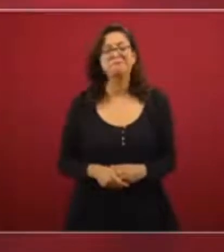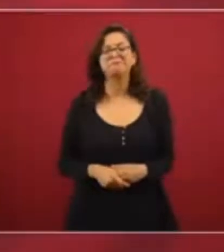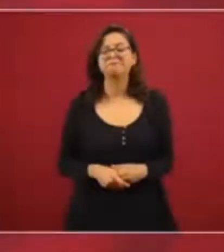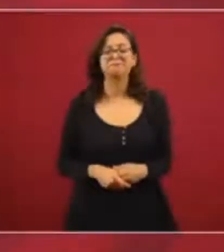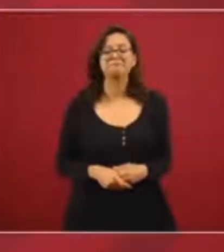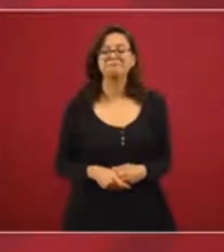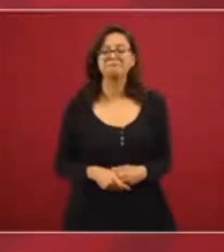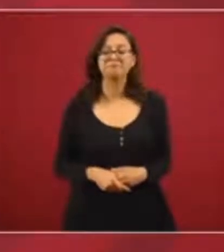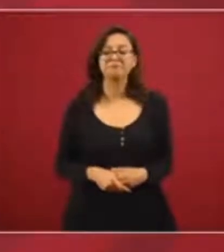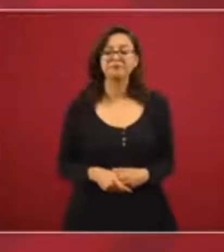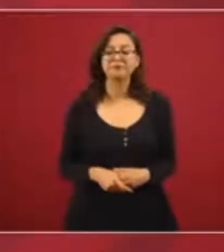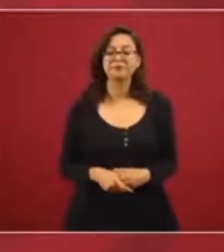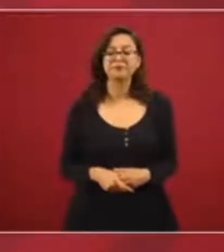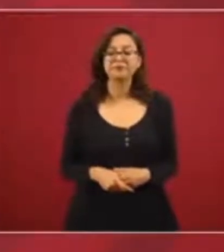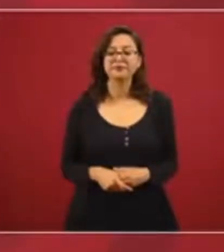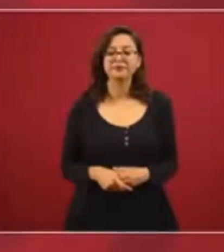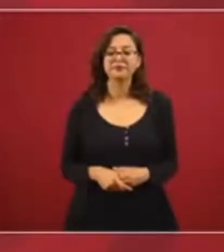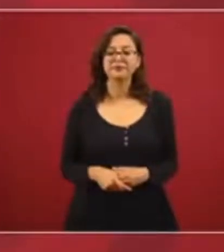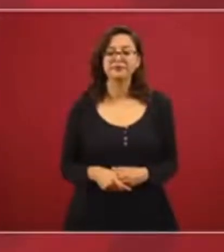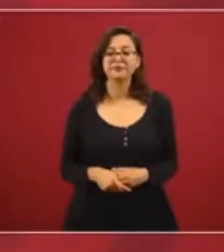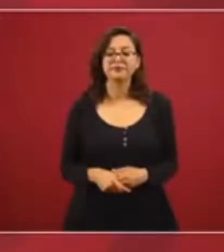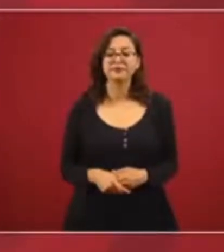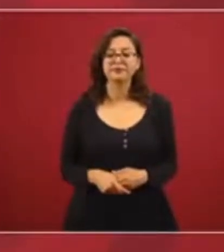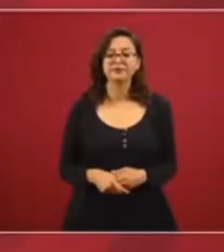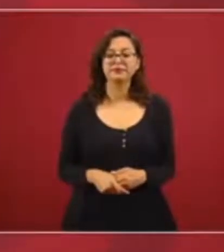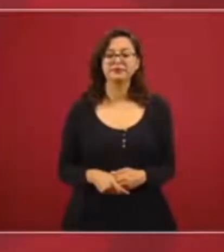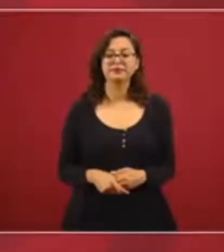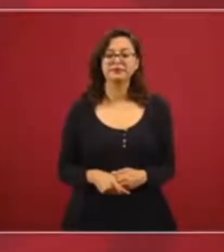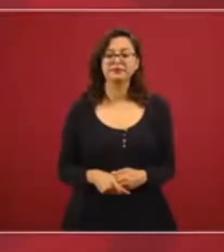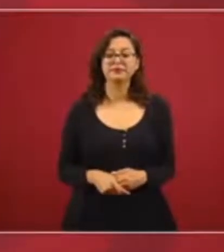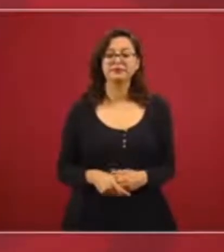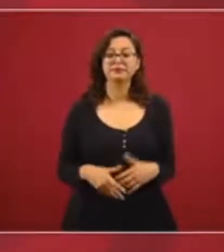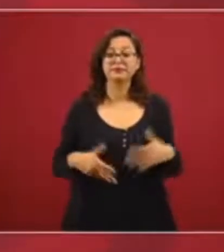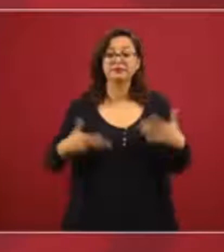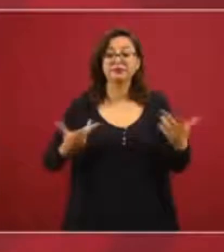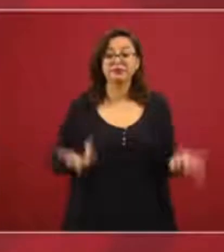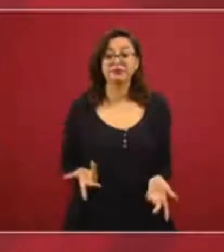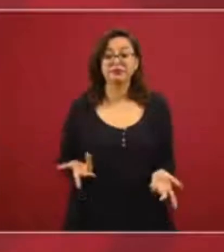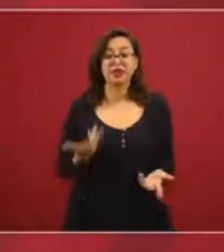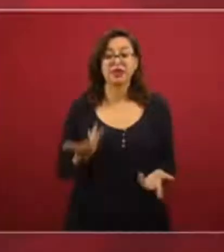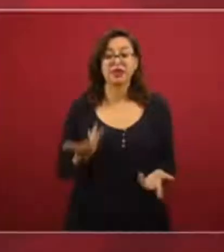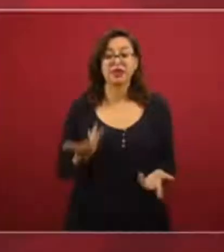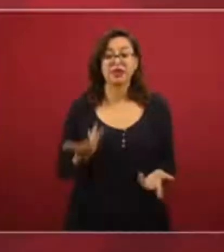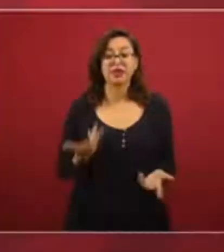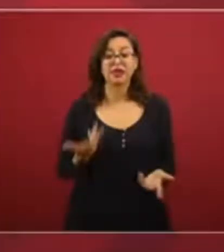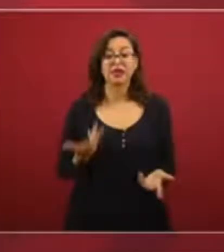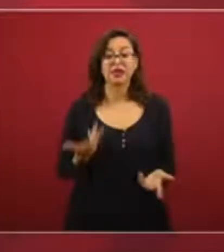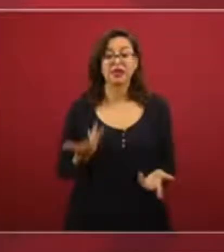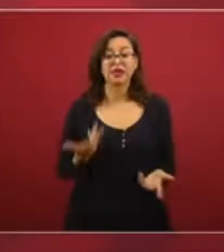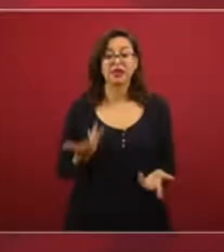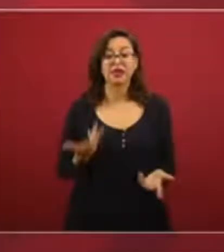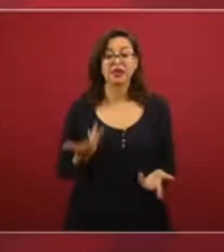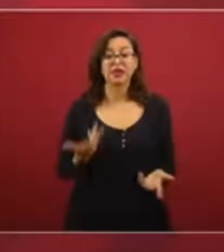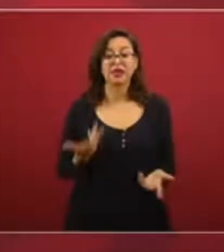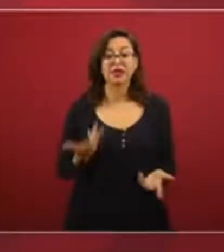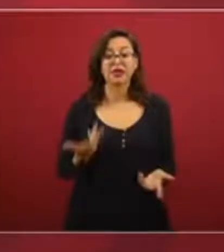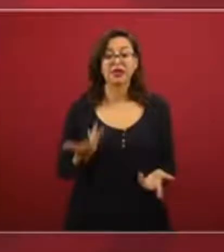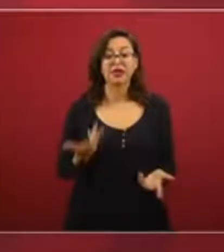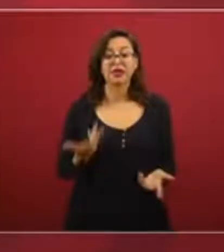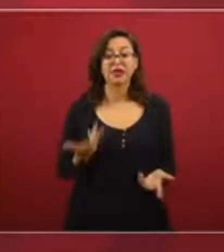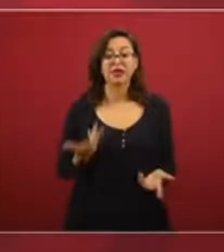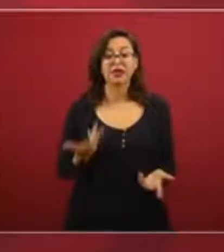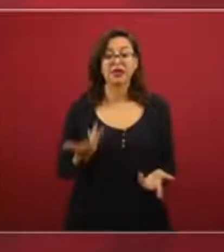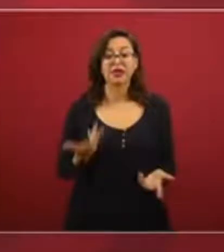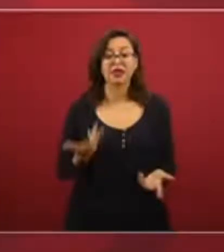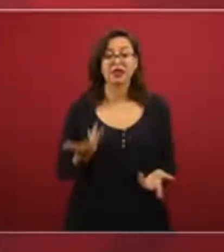¿Cuándo se había contado con un testimonio When had they ever